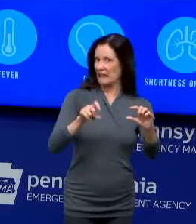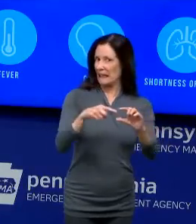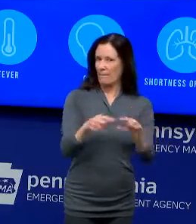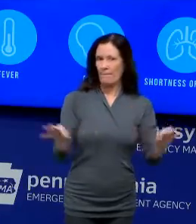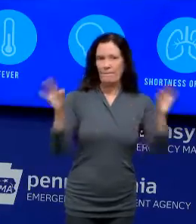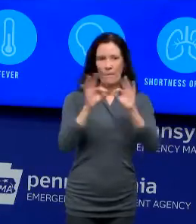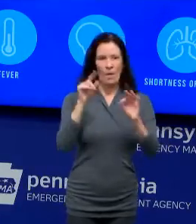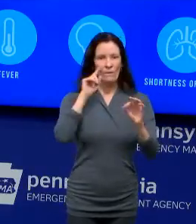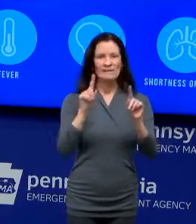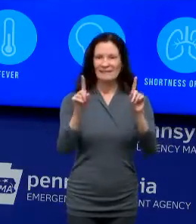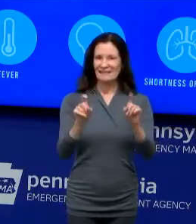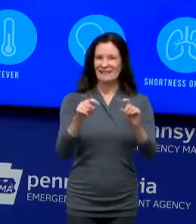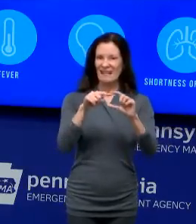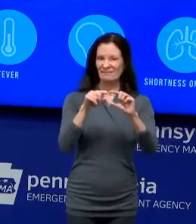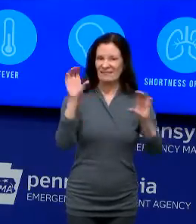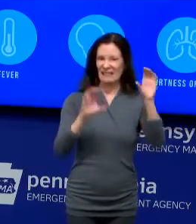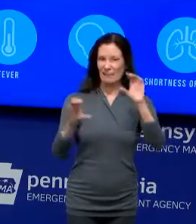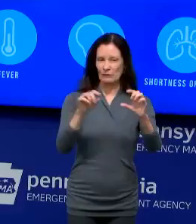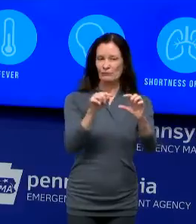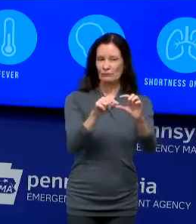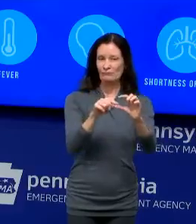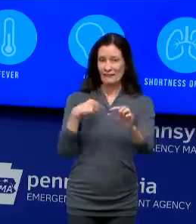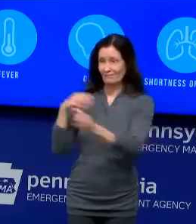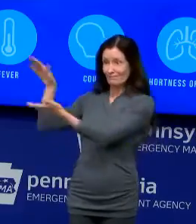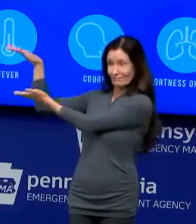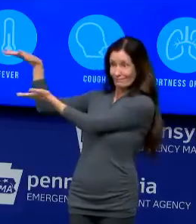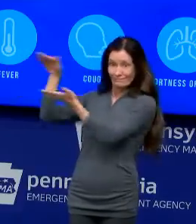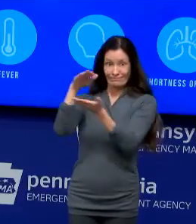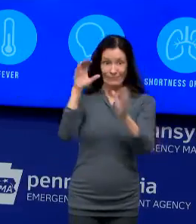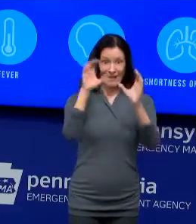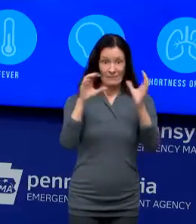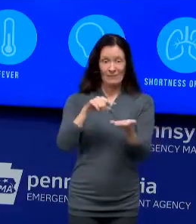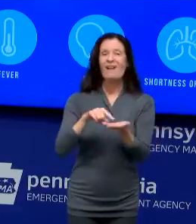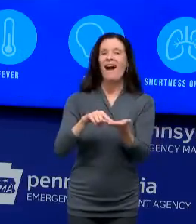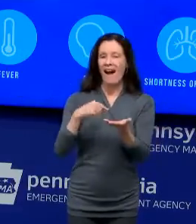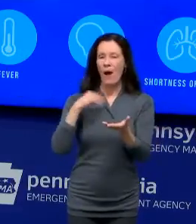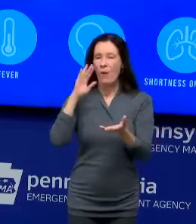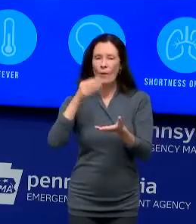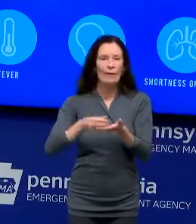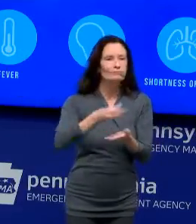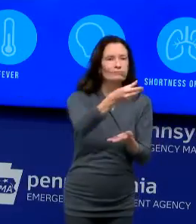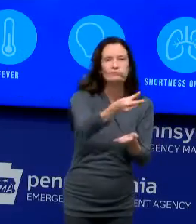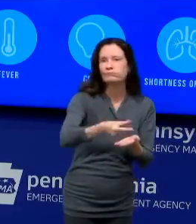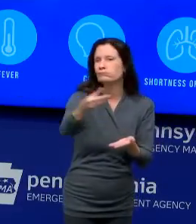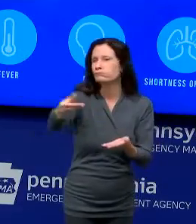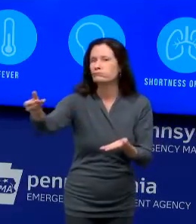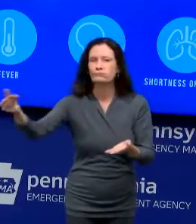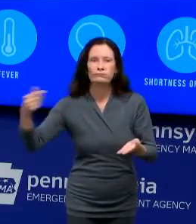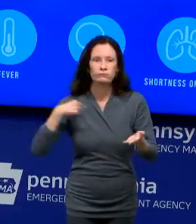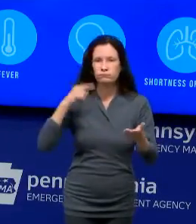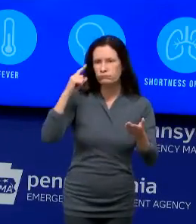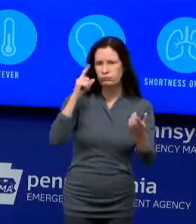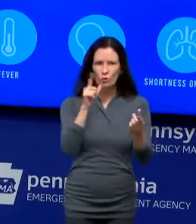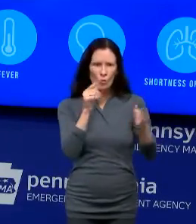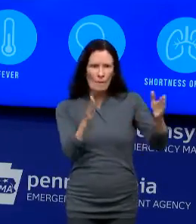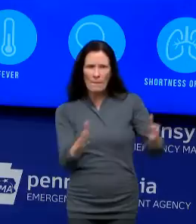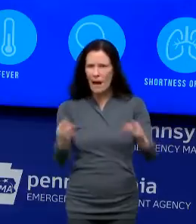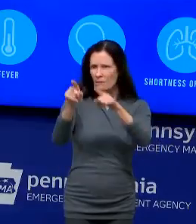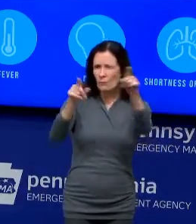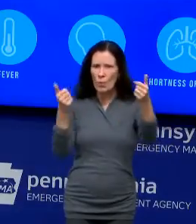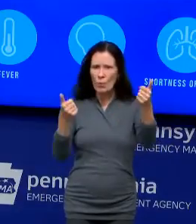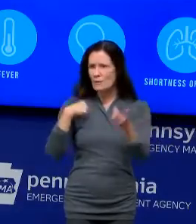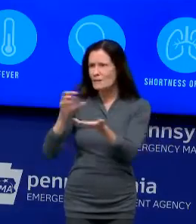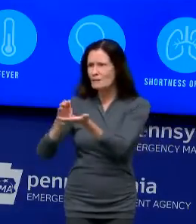And so they need to supply that to us. And then it's our job to come up with a plan to expand testing testing in Pennsylvania. From News